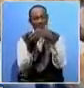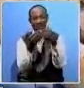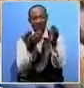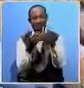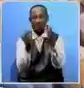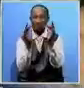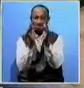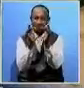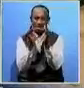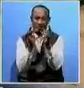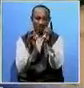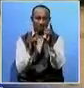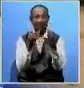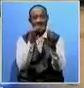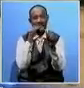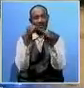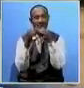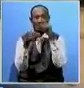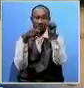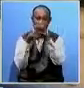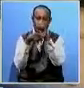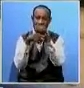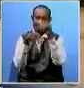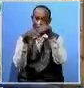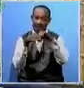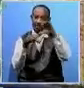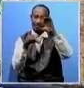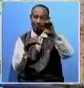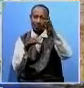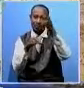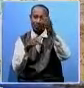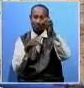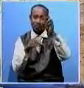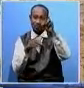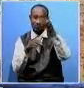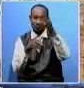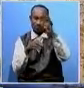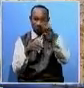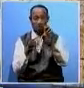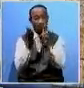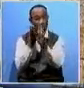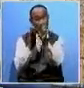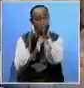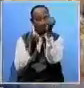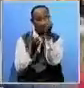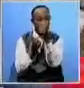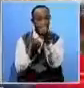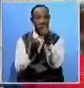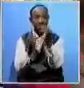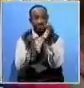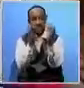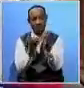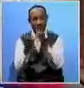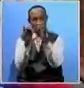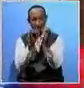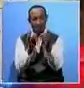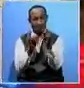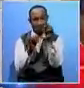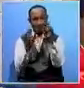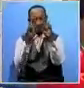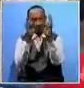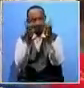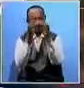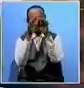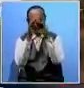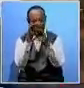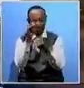the Agriculture Training and Education Center in Chongwe. The University of Zambia UNZA is implementing the concept under the Village